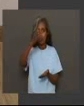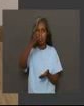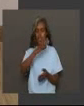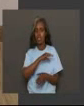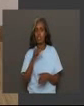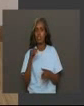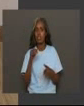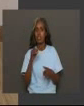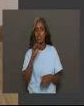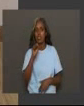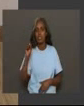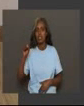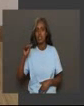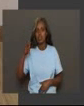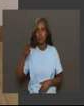loudspeakers,